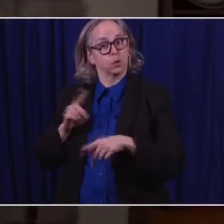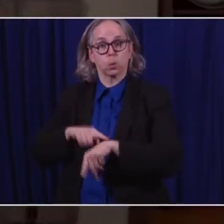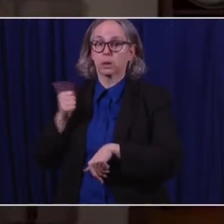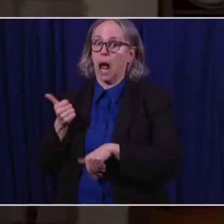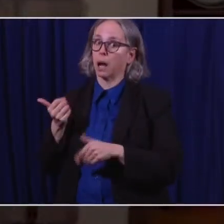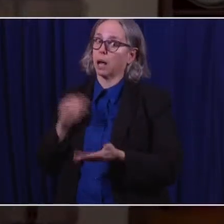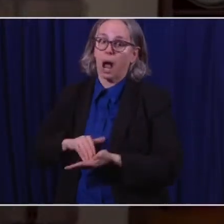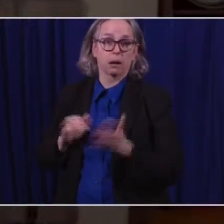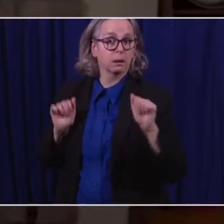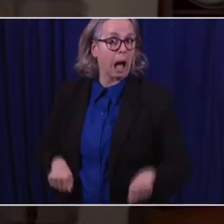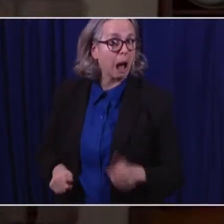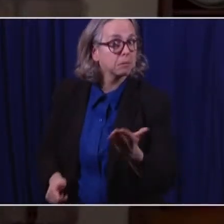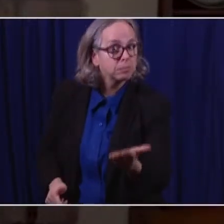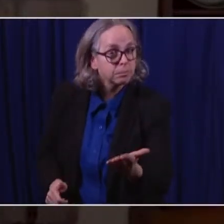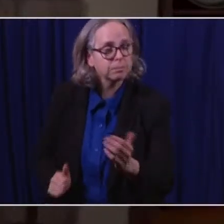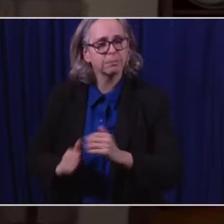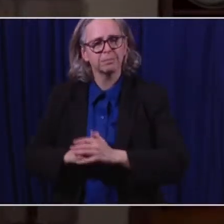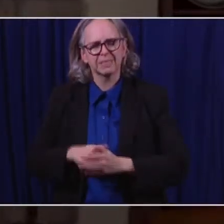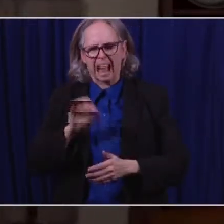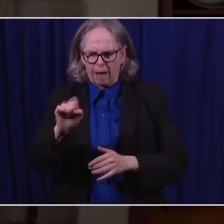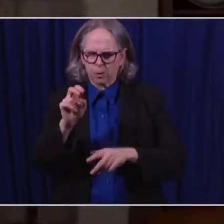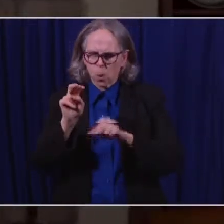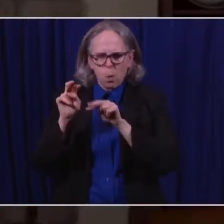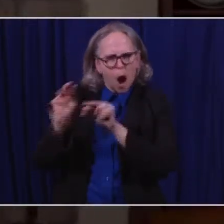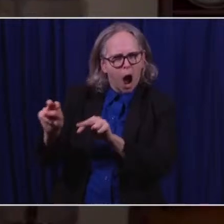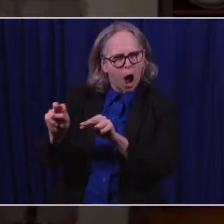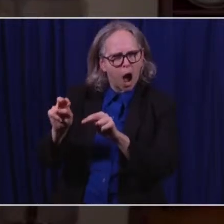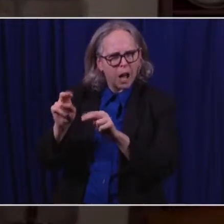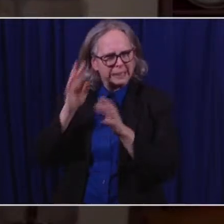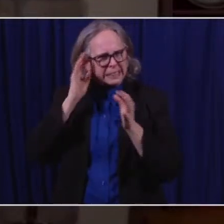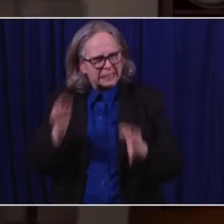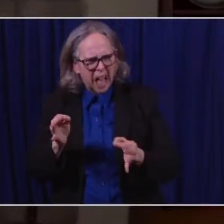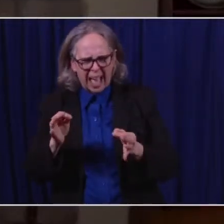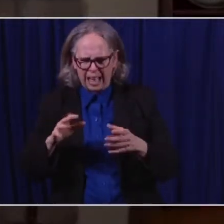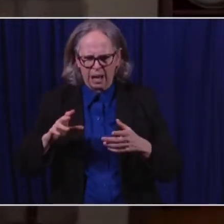we will have to move, quick then.